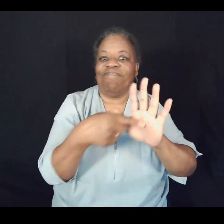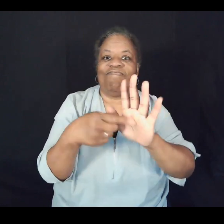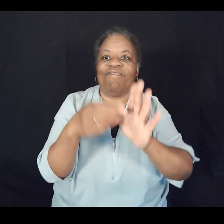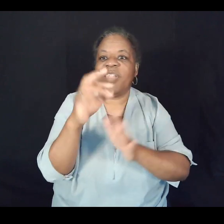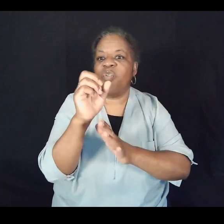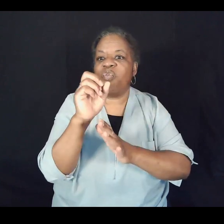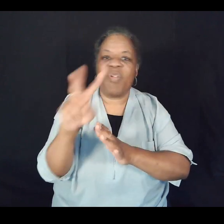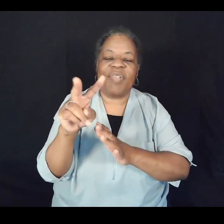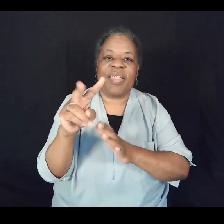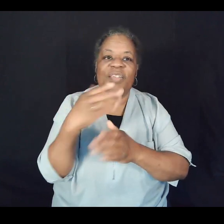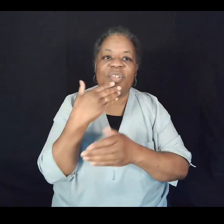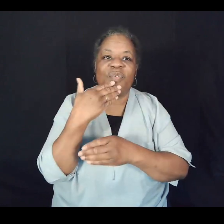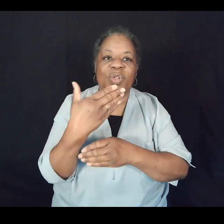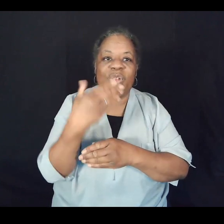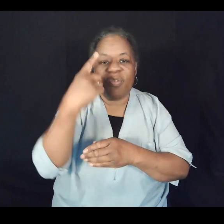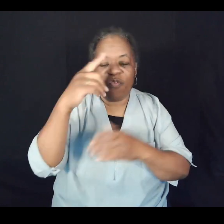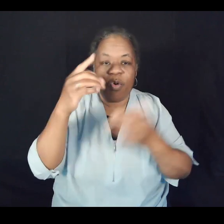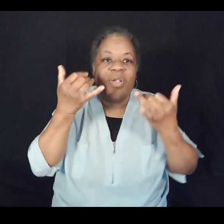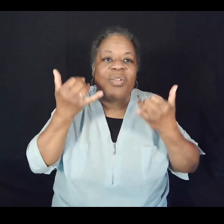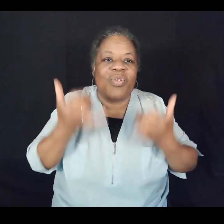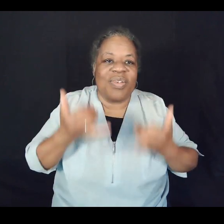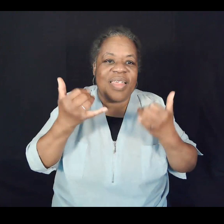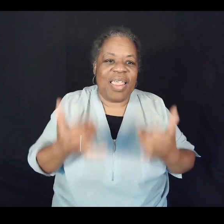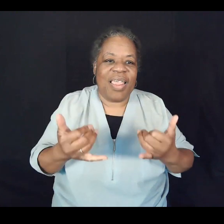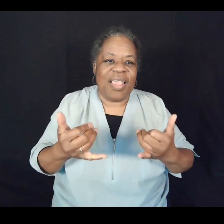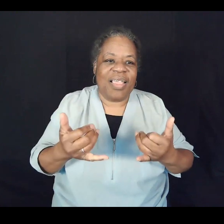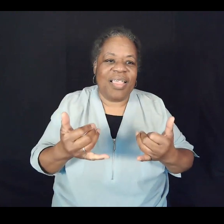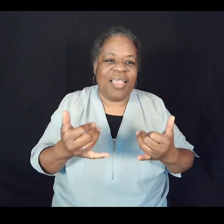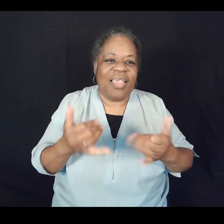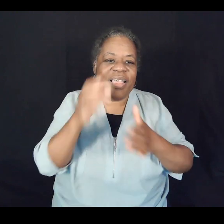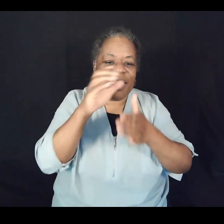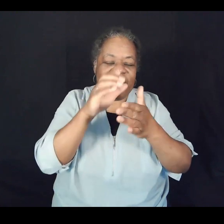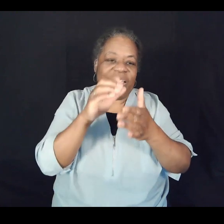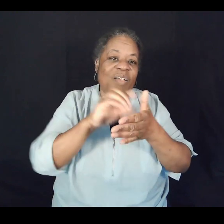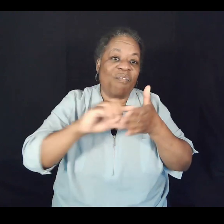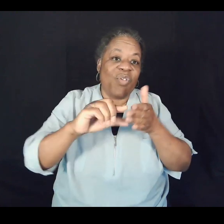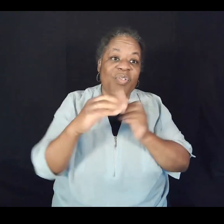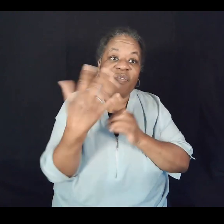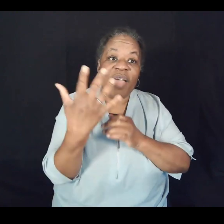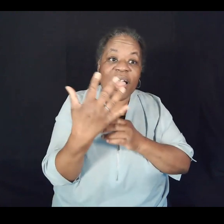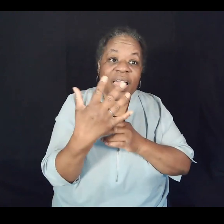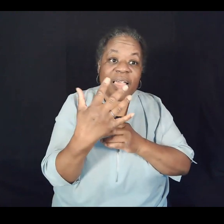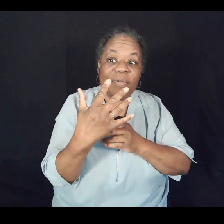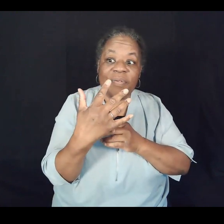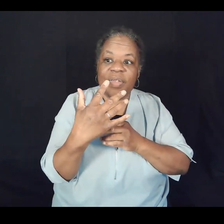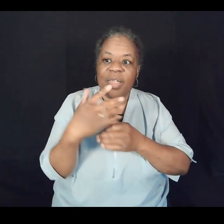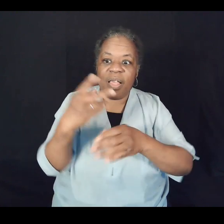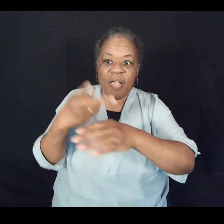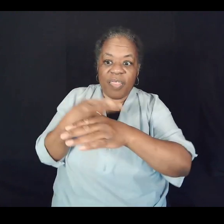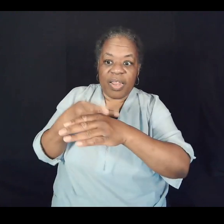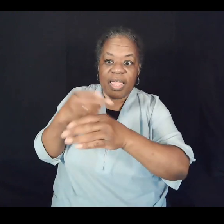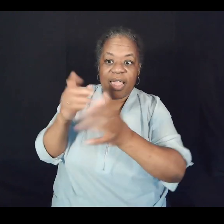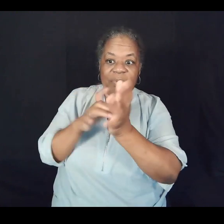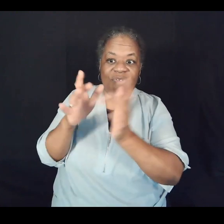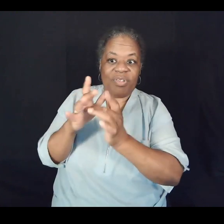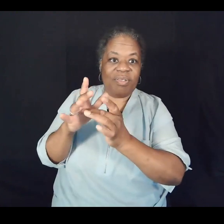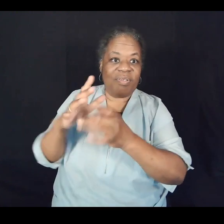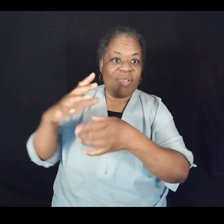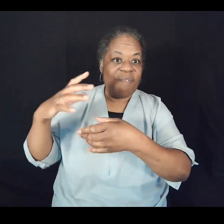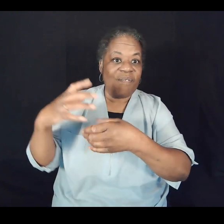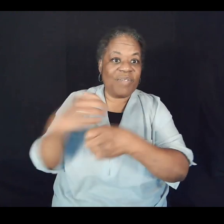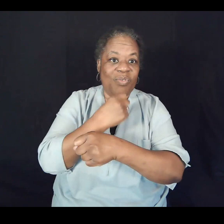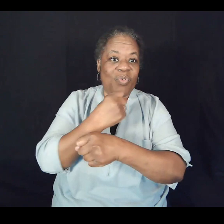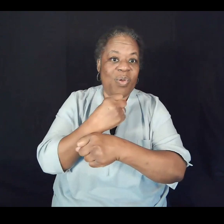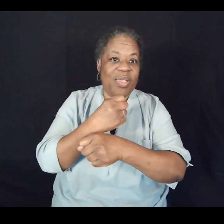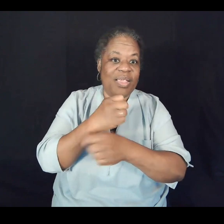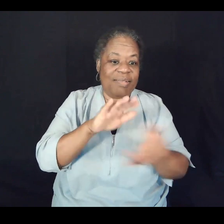today. Today in Revelation 5, John is saying, because the Lamb of Jesus was victorious over death and